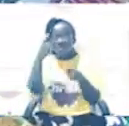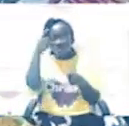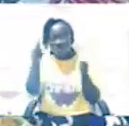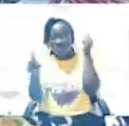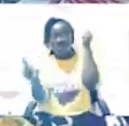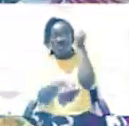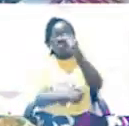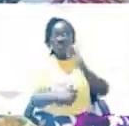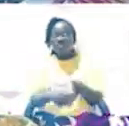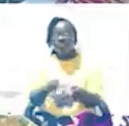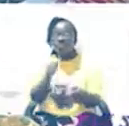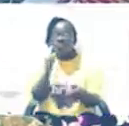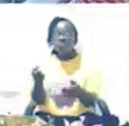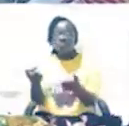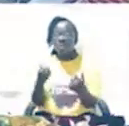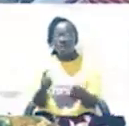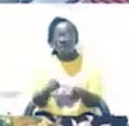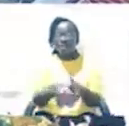and to destroy.